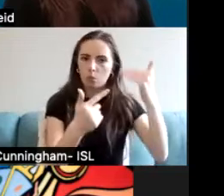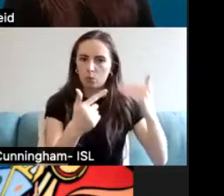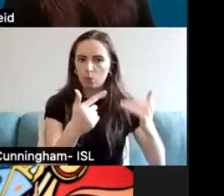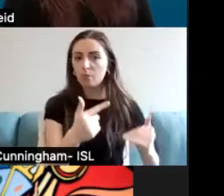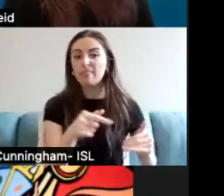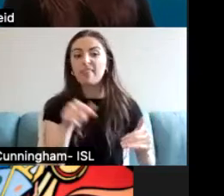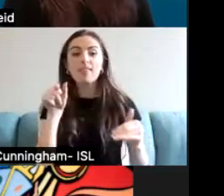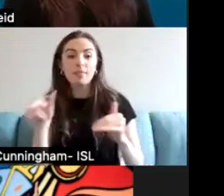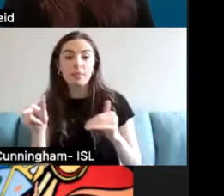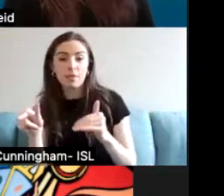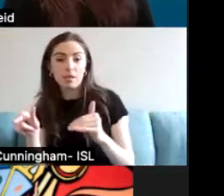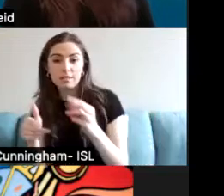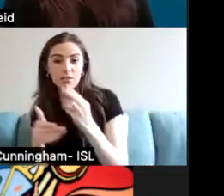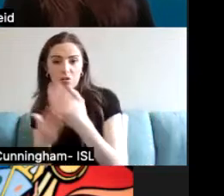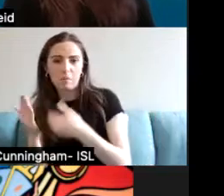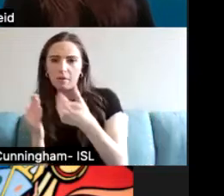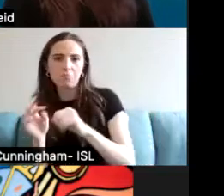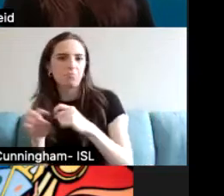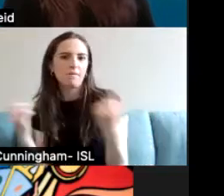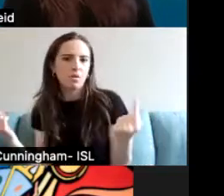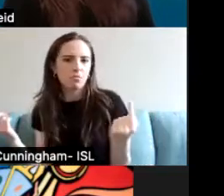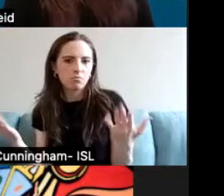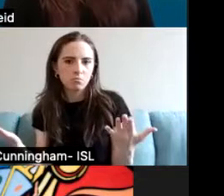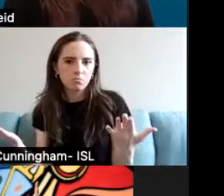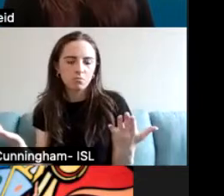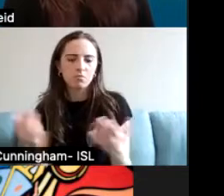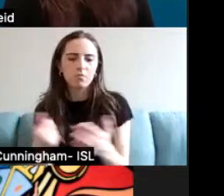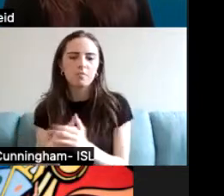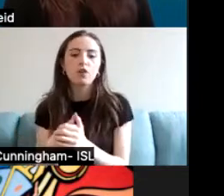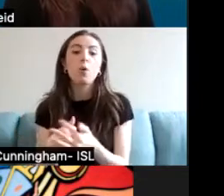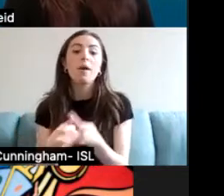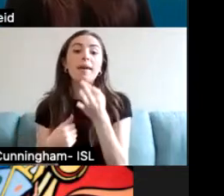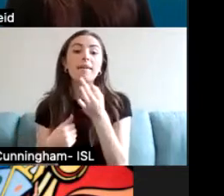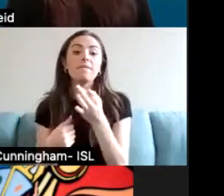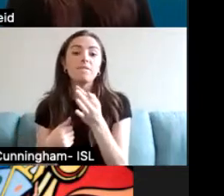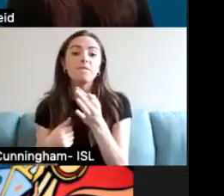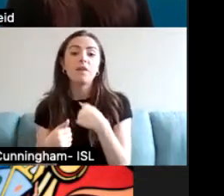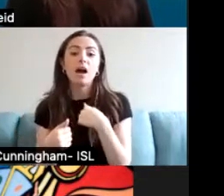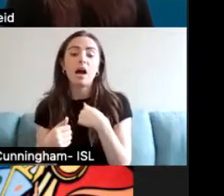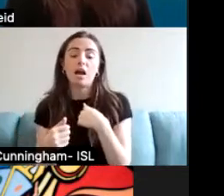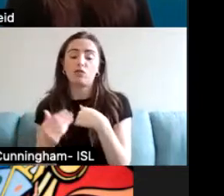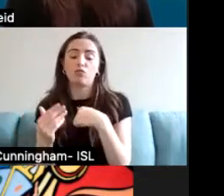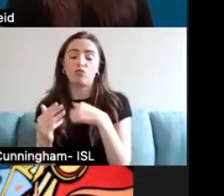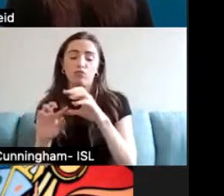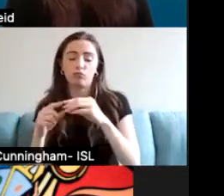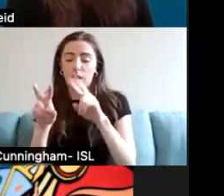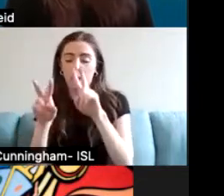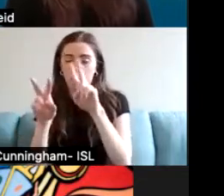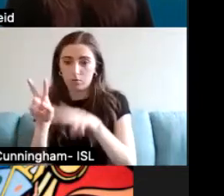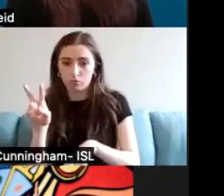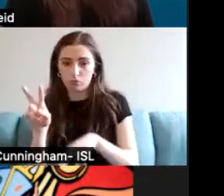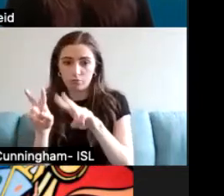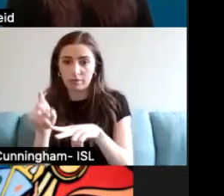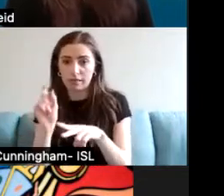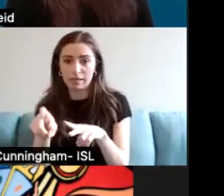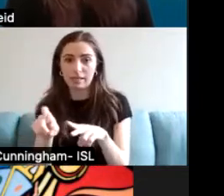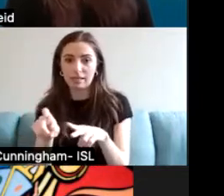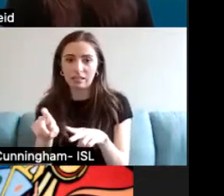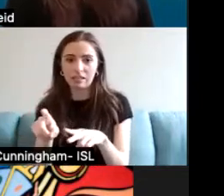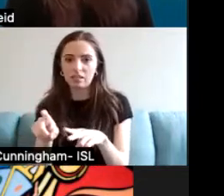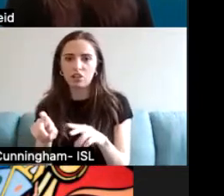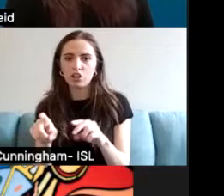of the document is completely different. So if I just try and navigate, this is what happens.